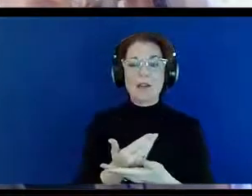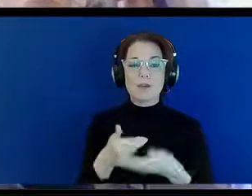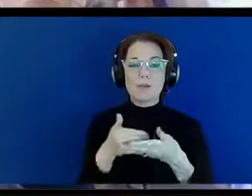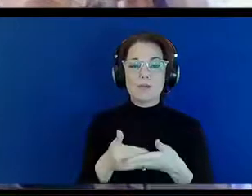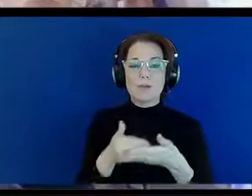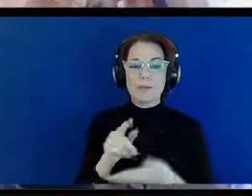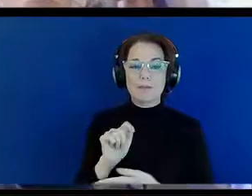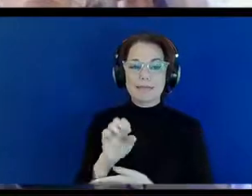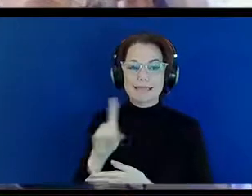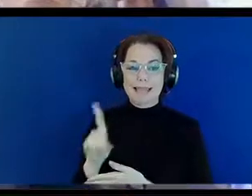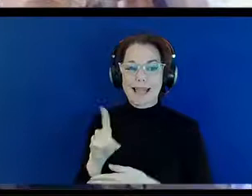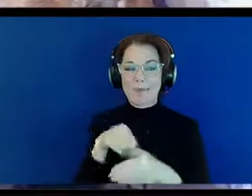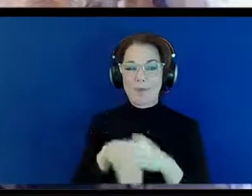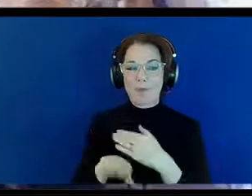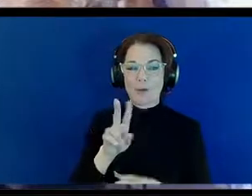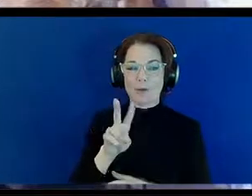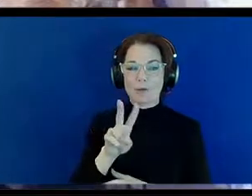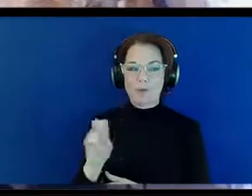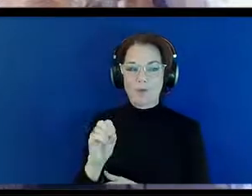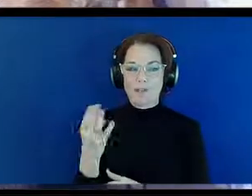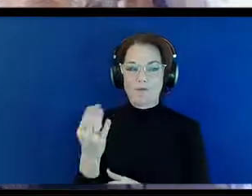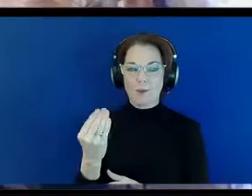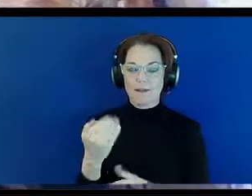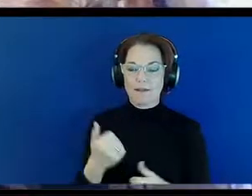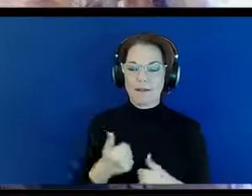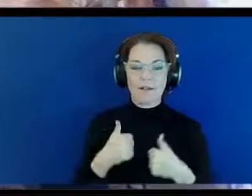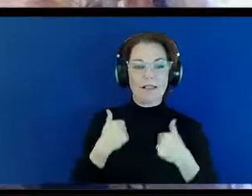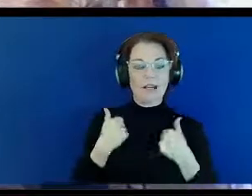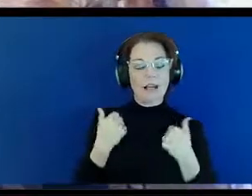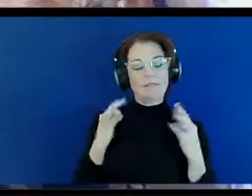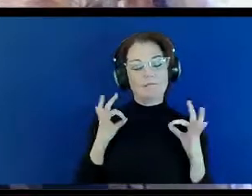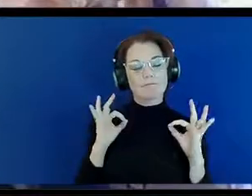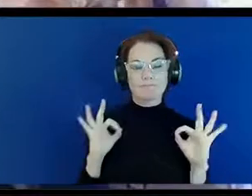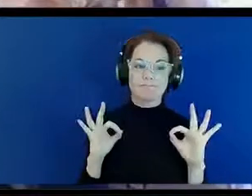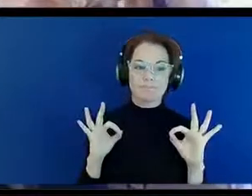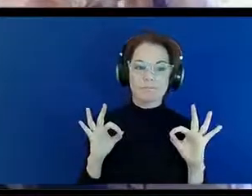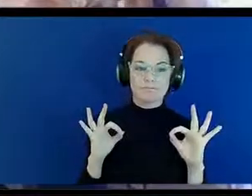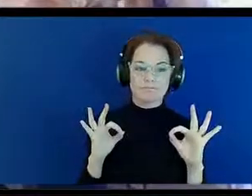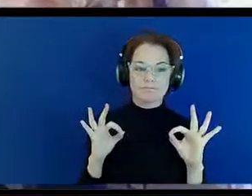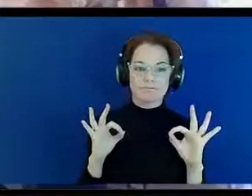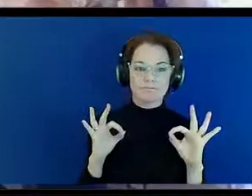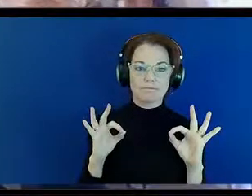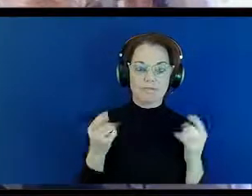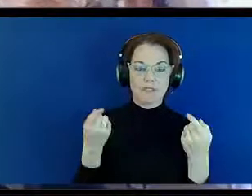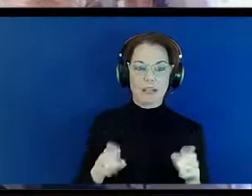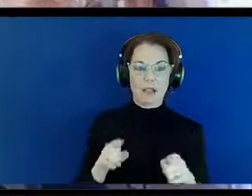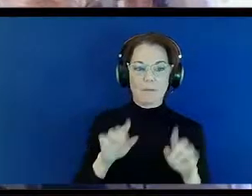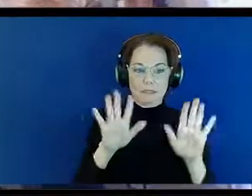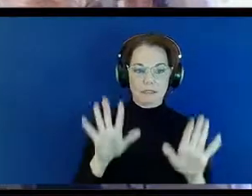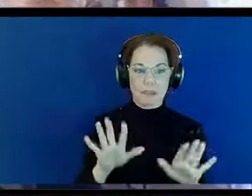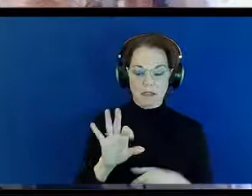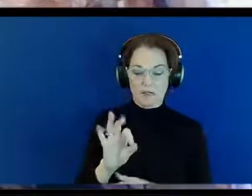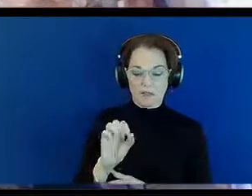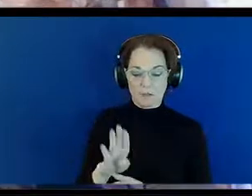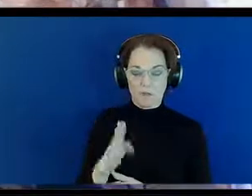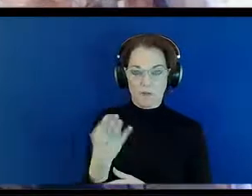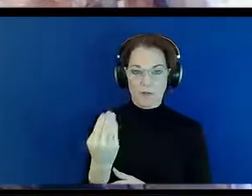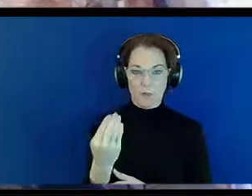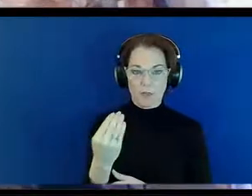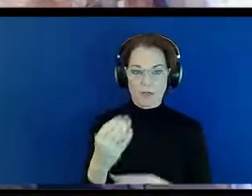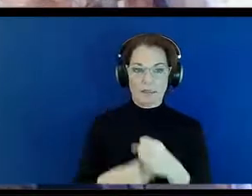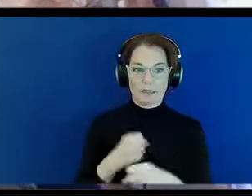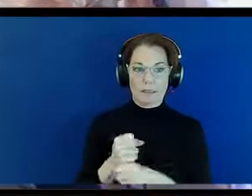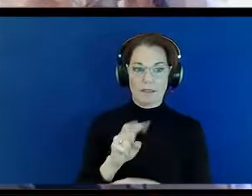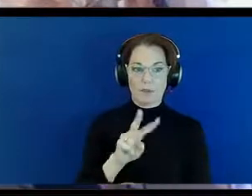in 2014. Life was finally good. On Sunday, February 14th,